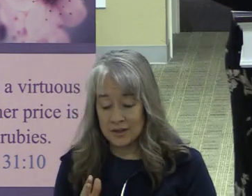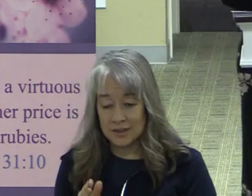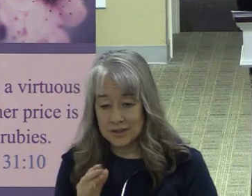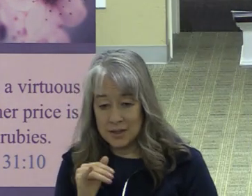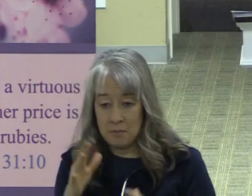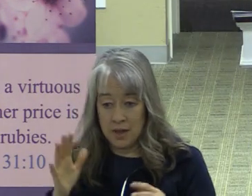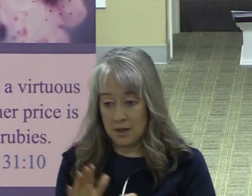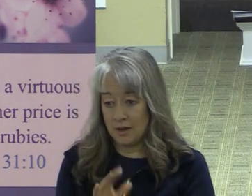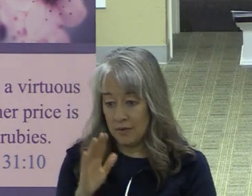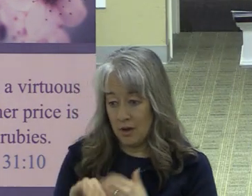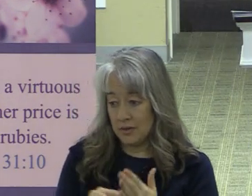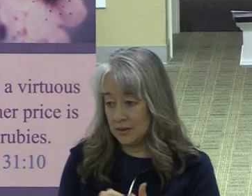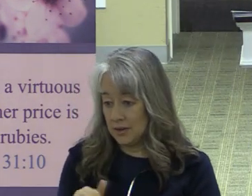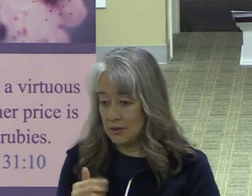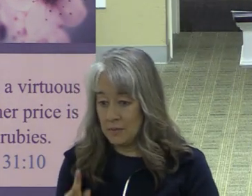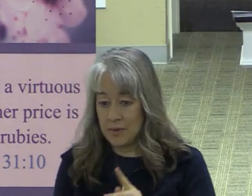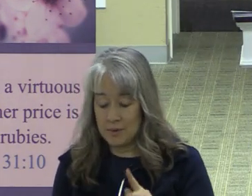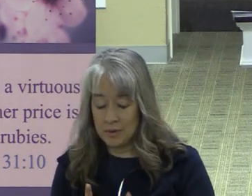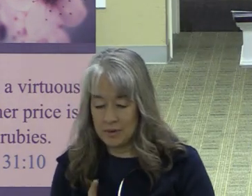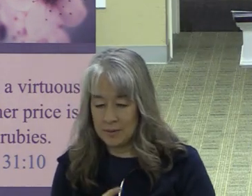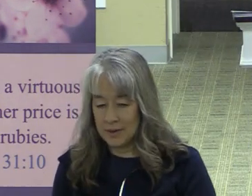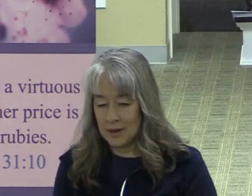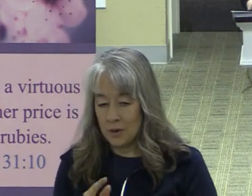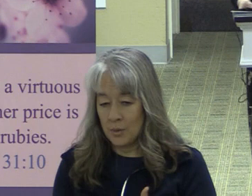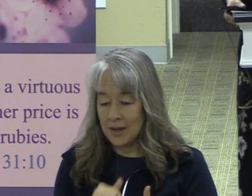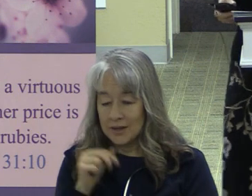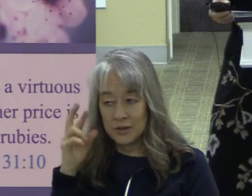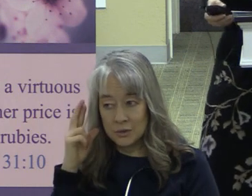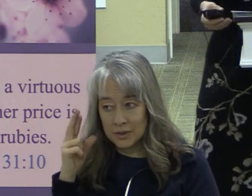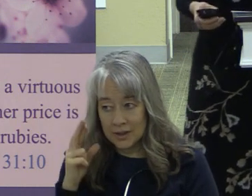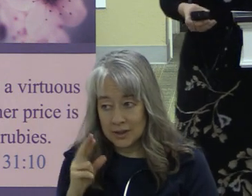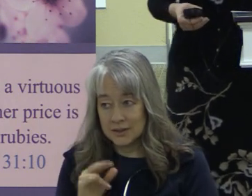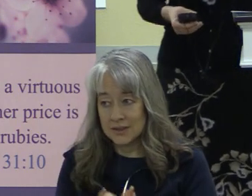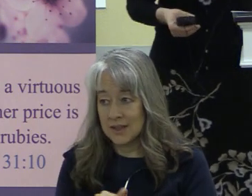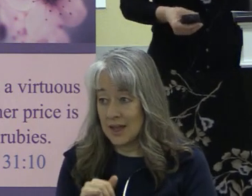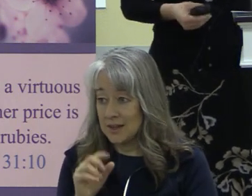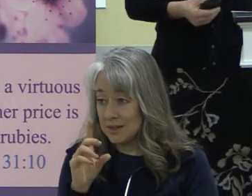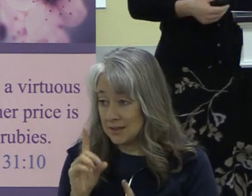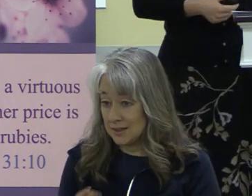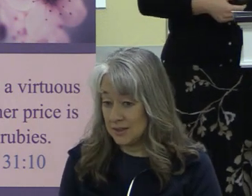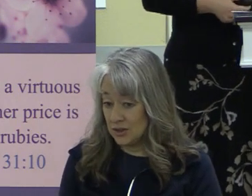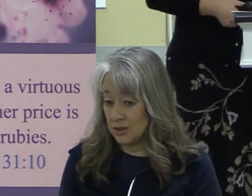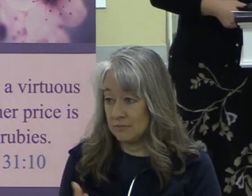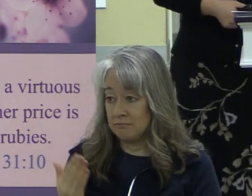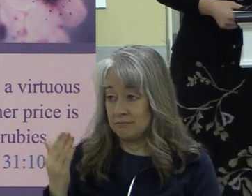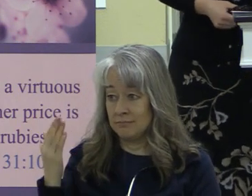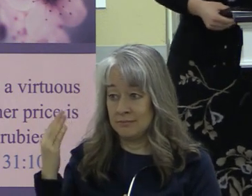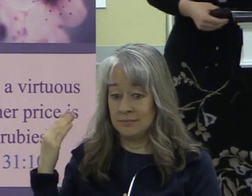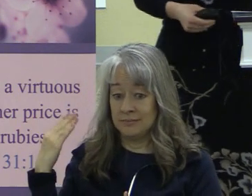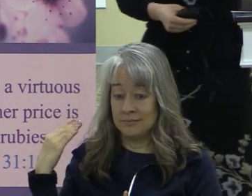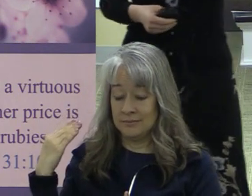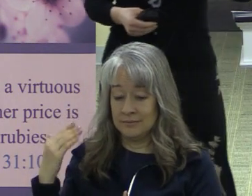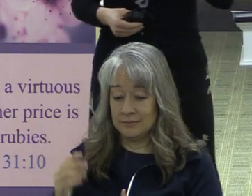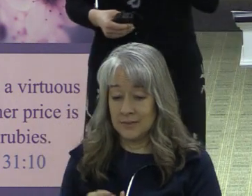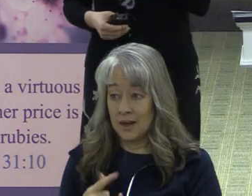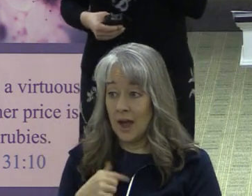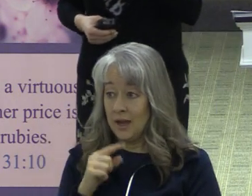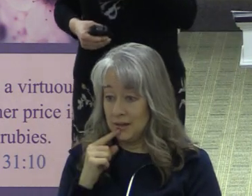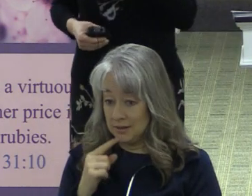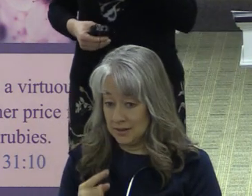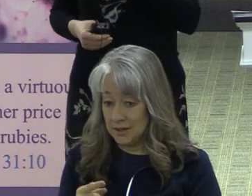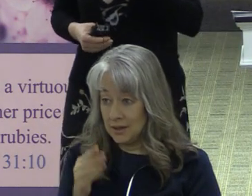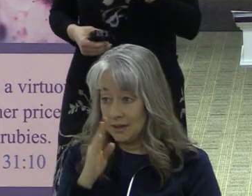know, is he big enough for all these other people?" But what I didn't realize is that decision way back then, I had